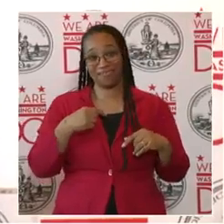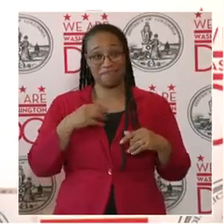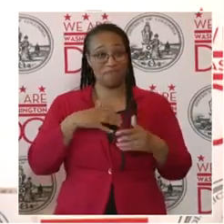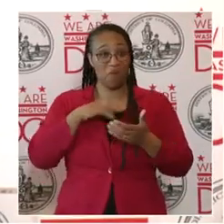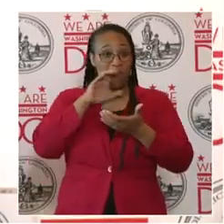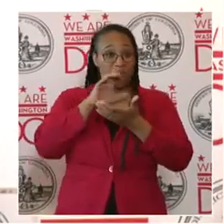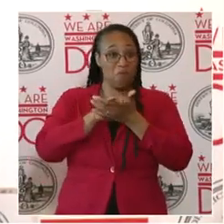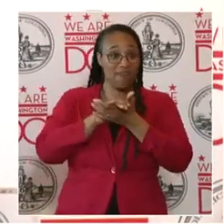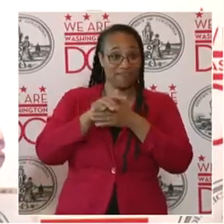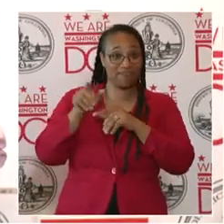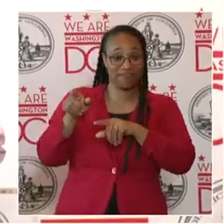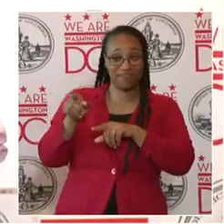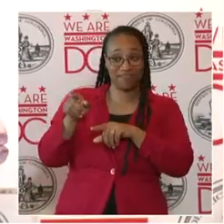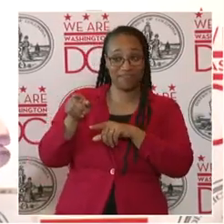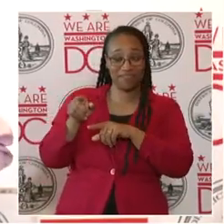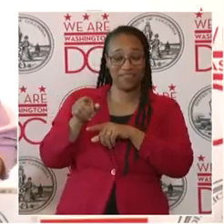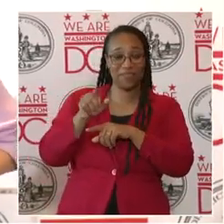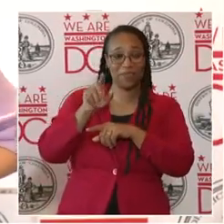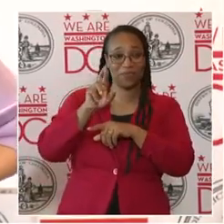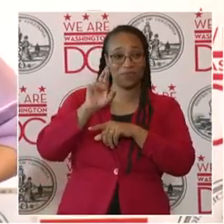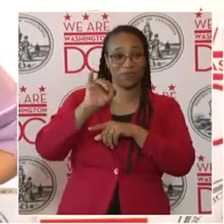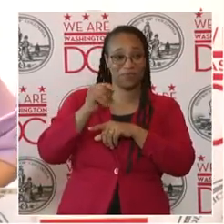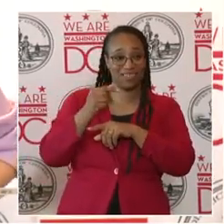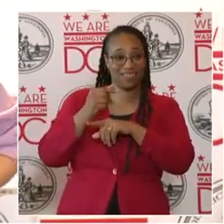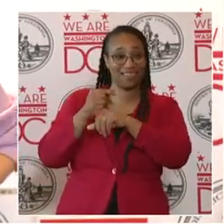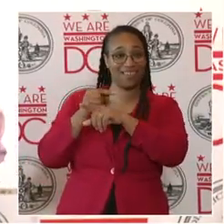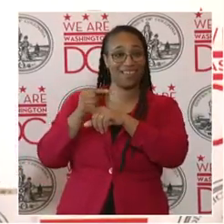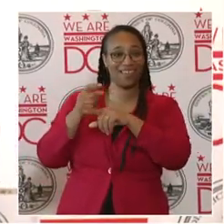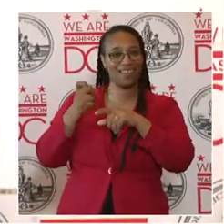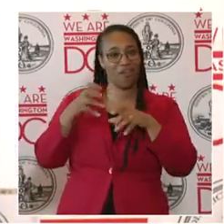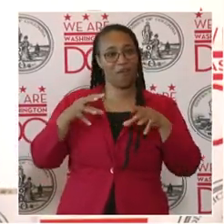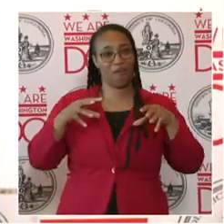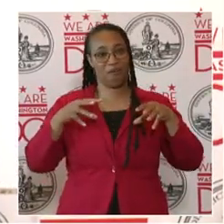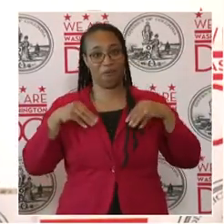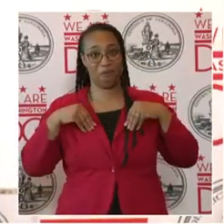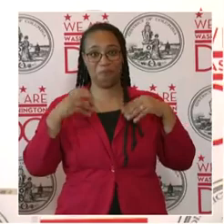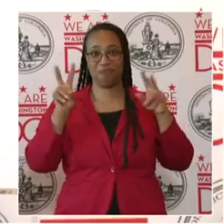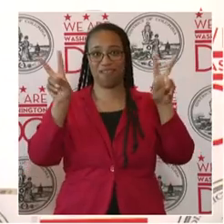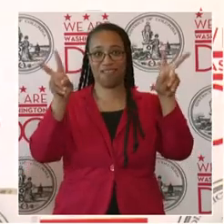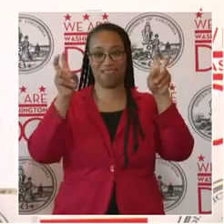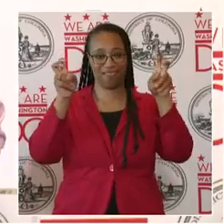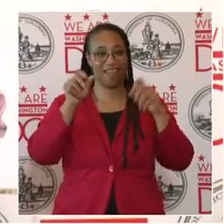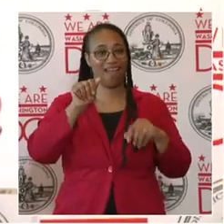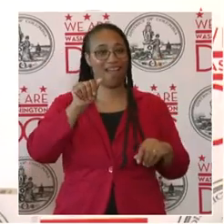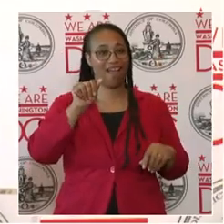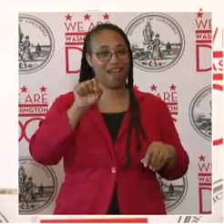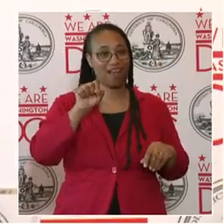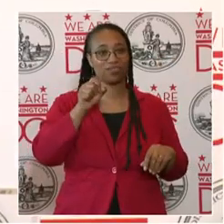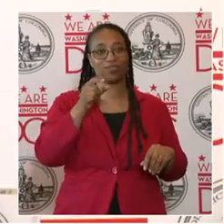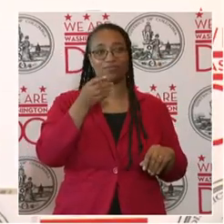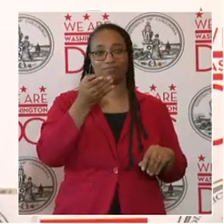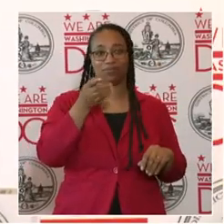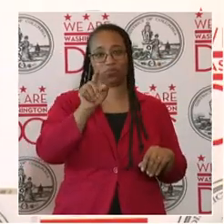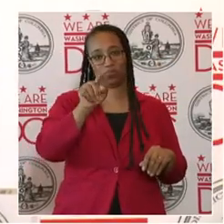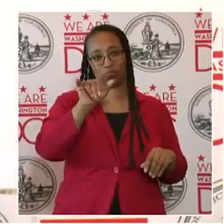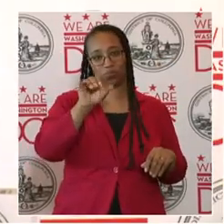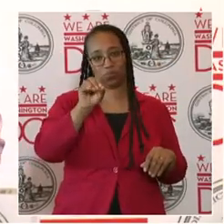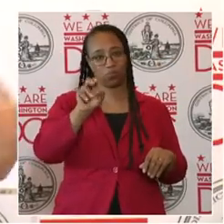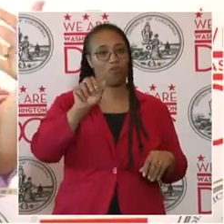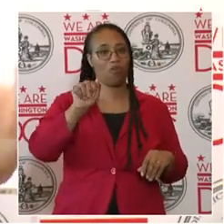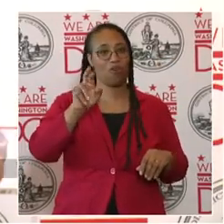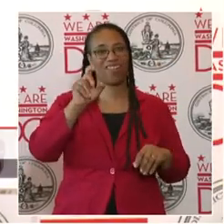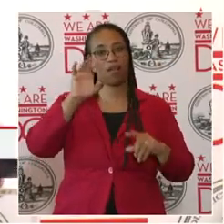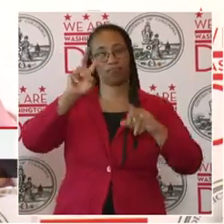You Are in Barracks Row. We are honored to be Washingtonians. I am honored to use this platform to